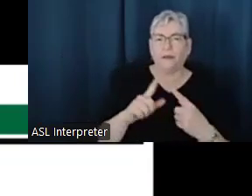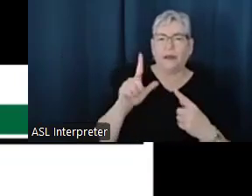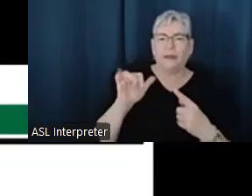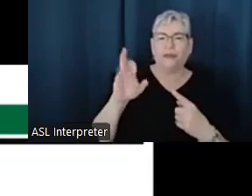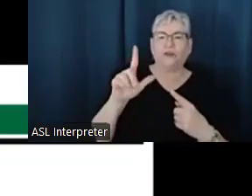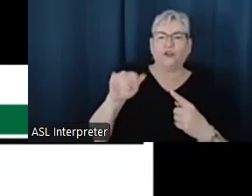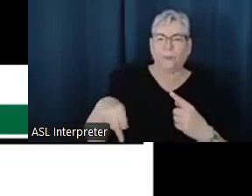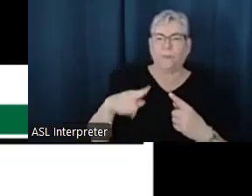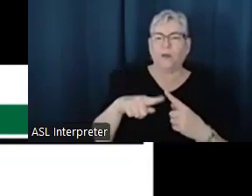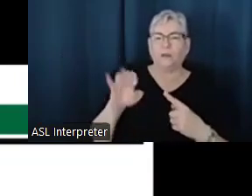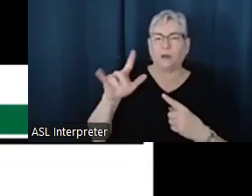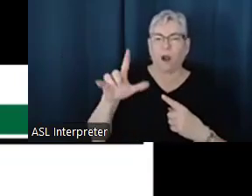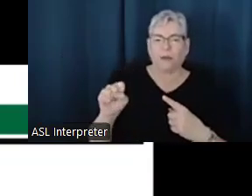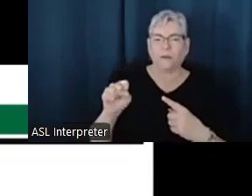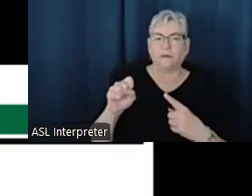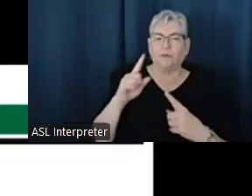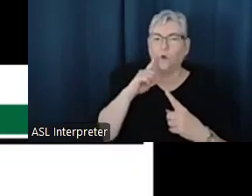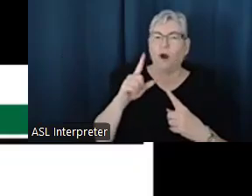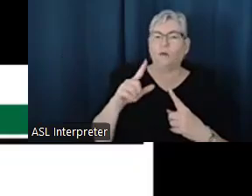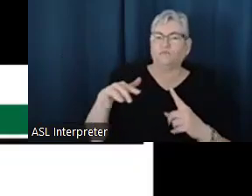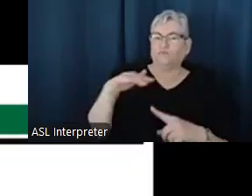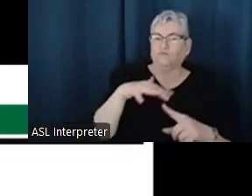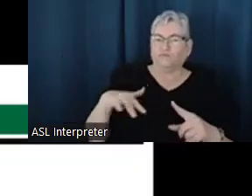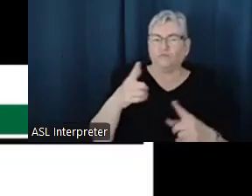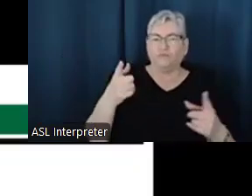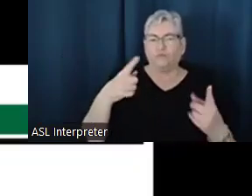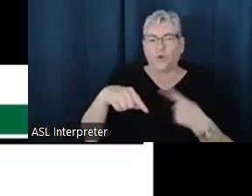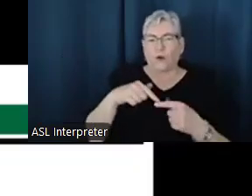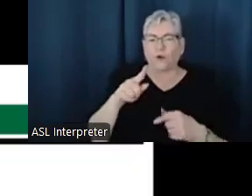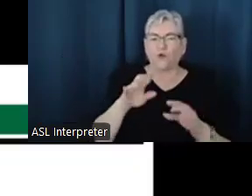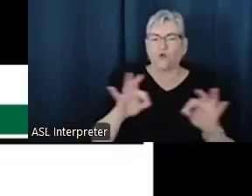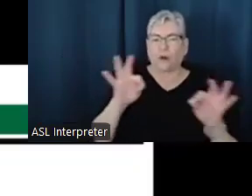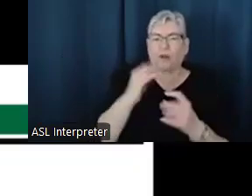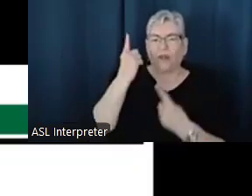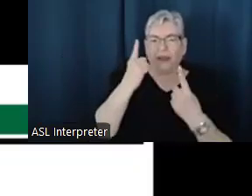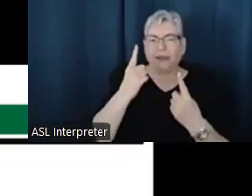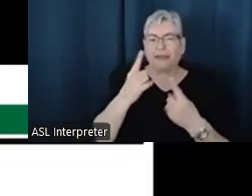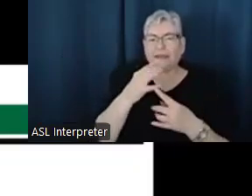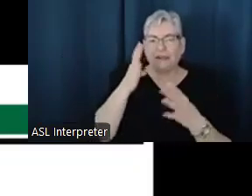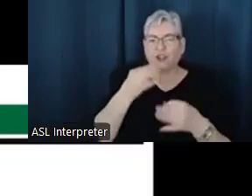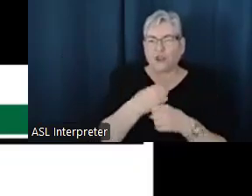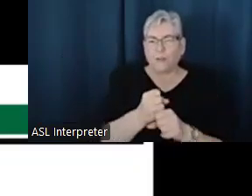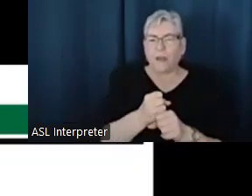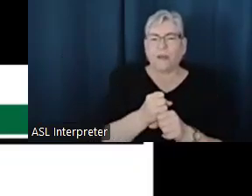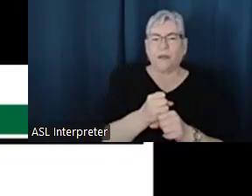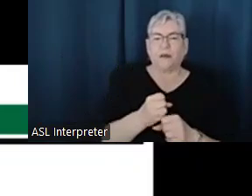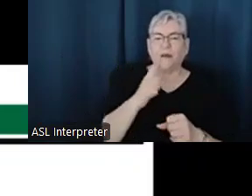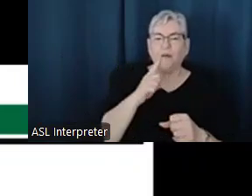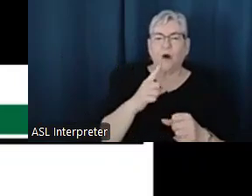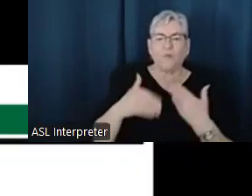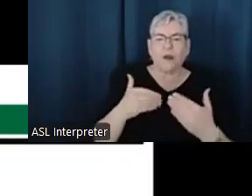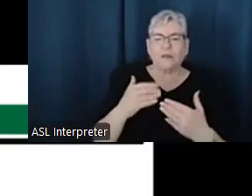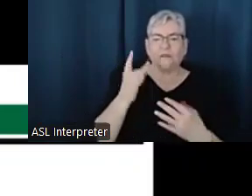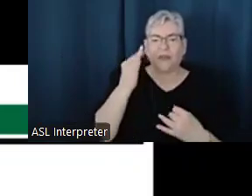you, critical thinking and decision making, so the process of thinking and leading towards some goal,